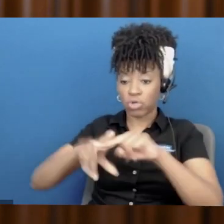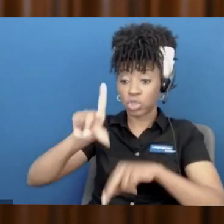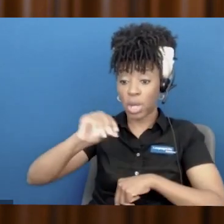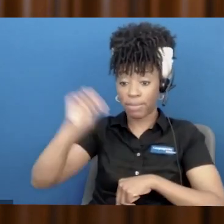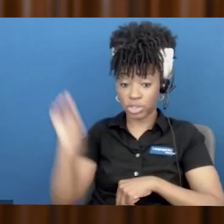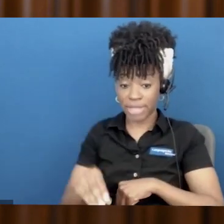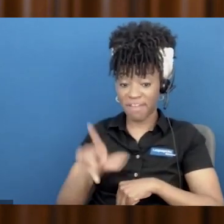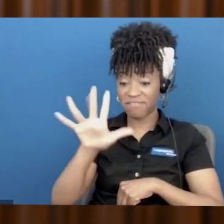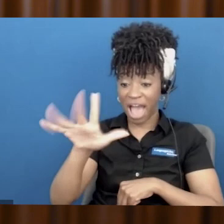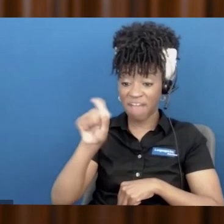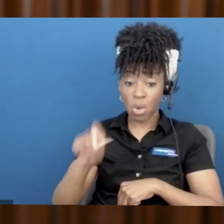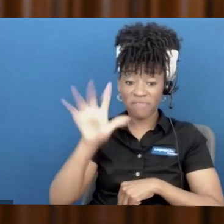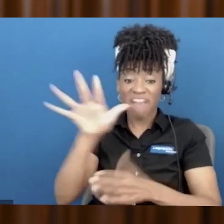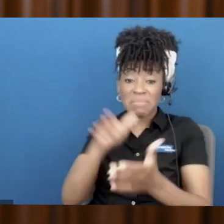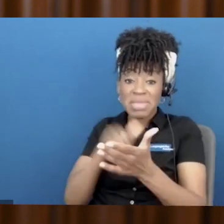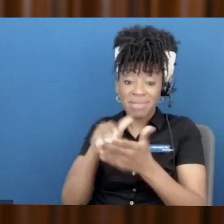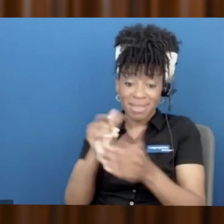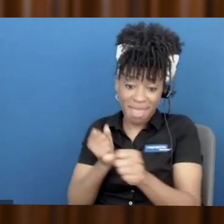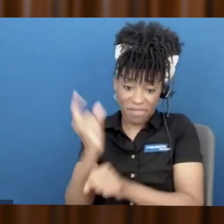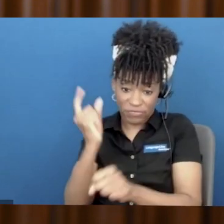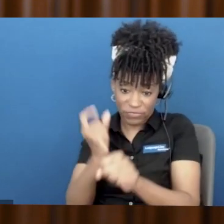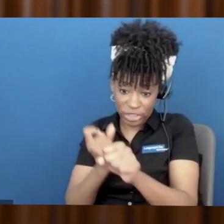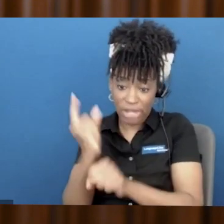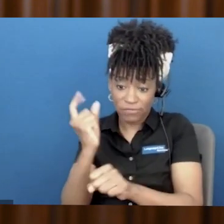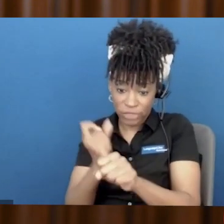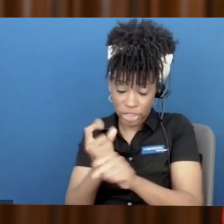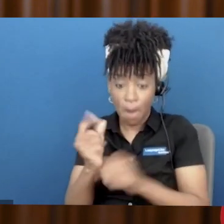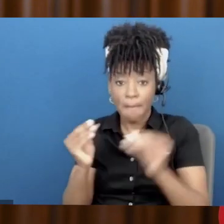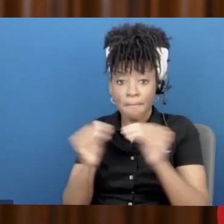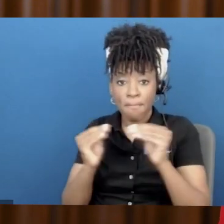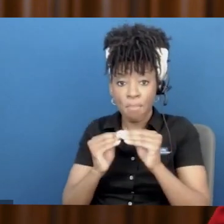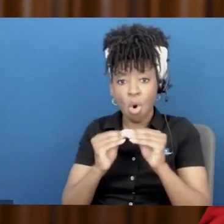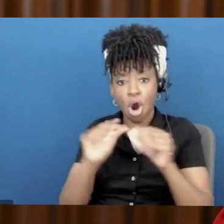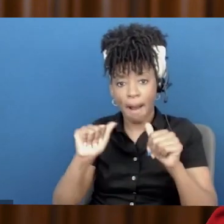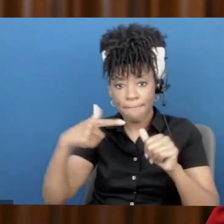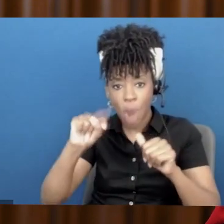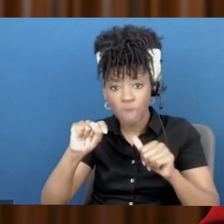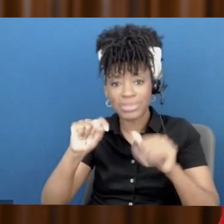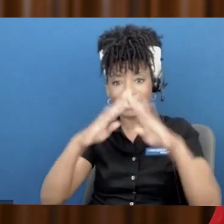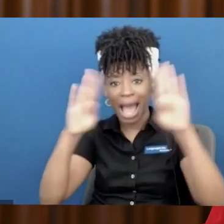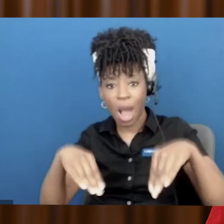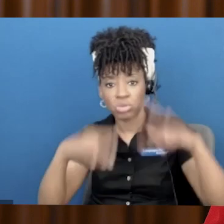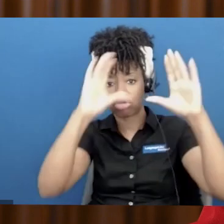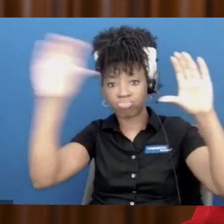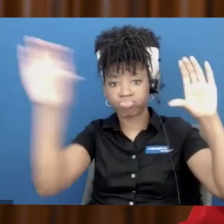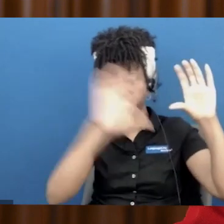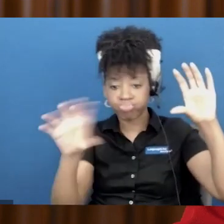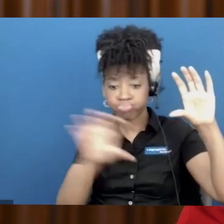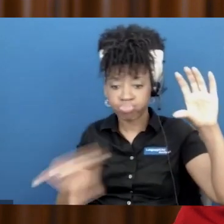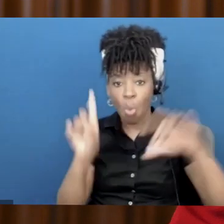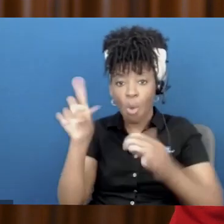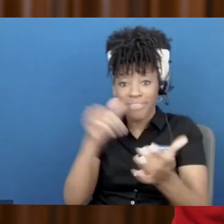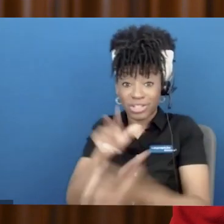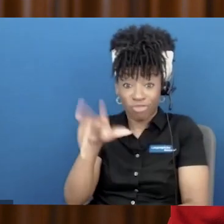over 1,300 new units, and more developments are planned. What the examples above highlight is that